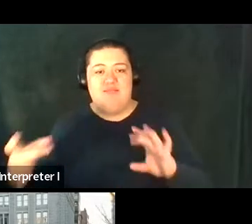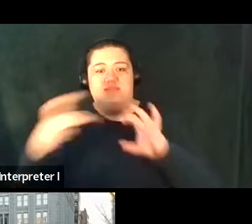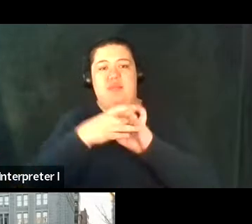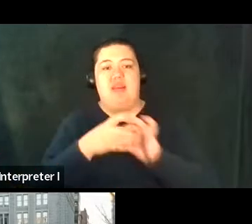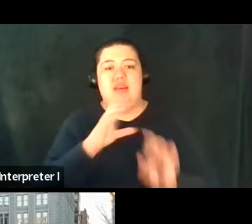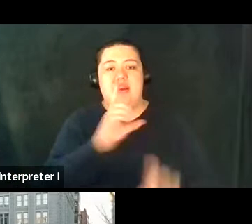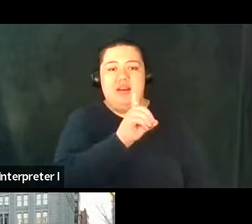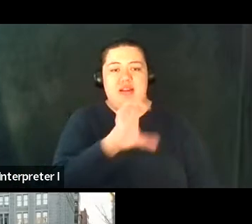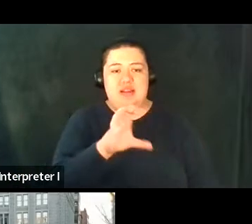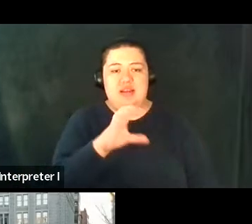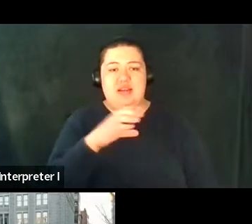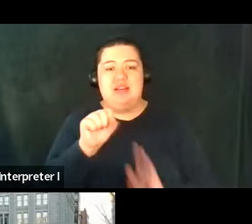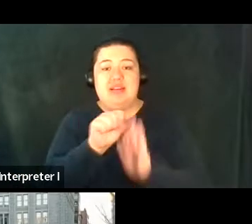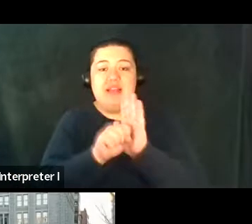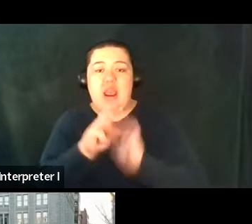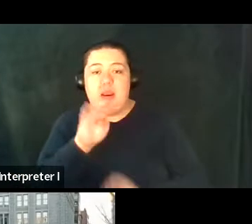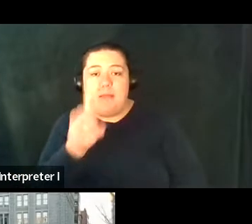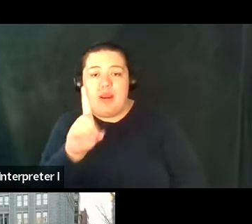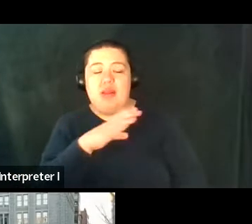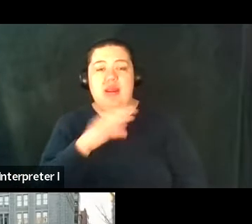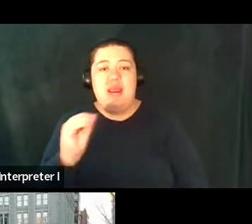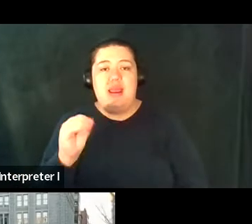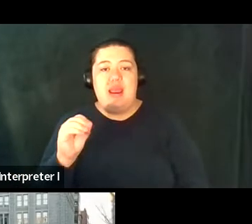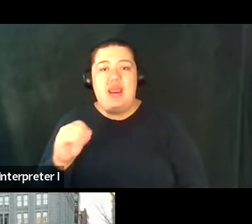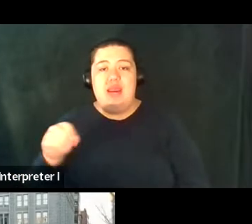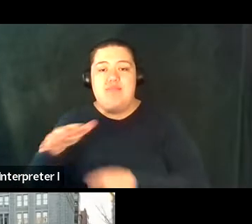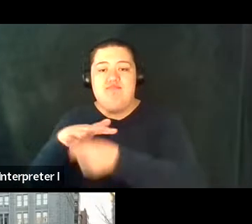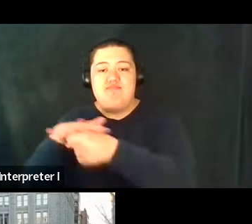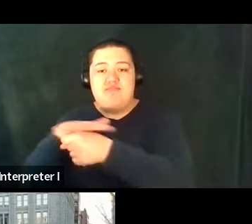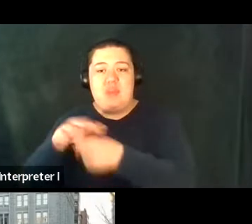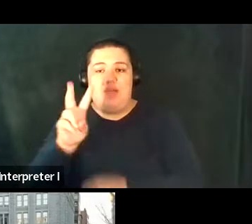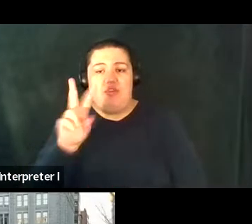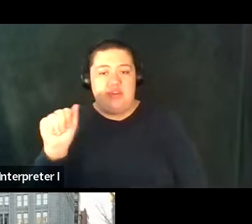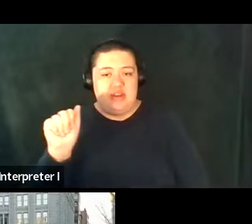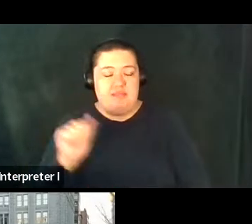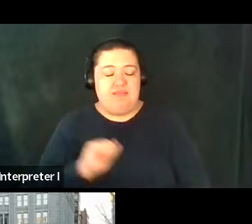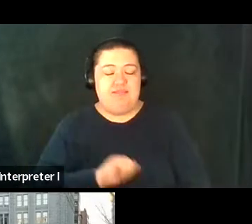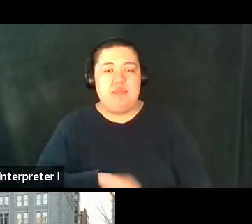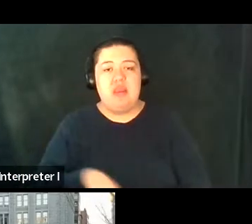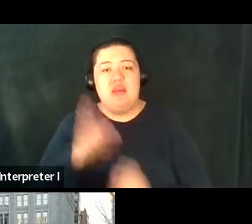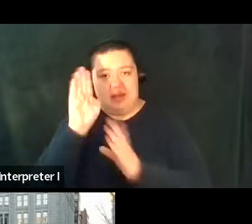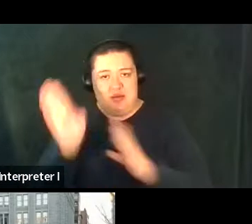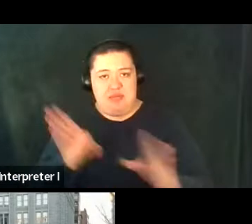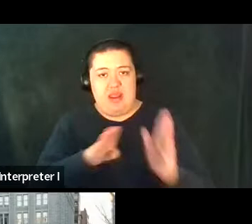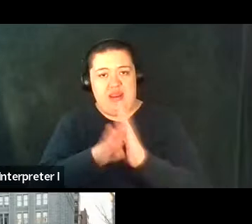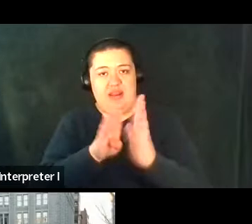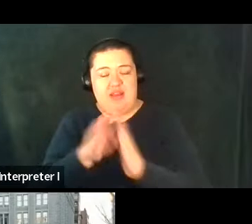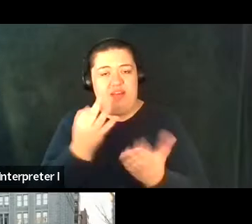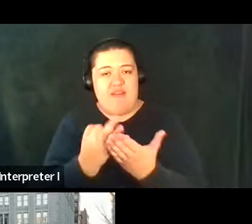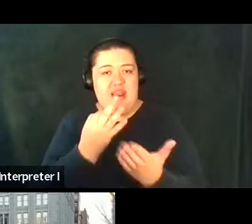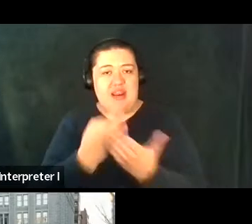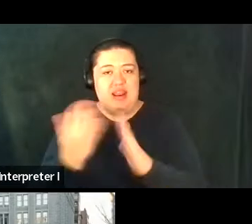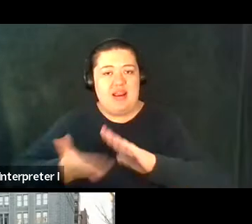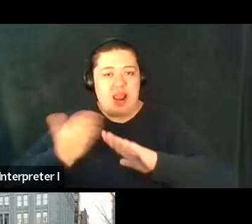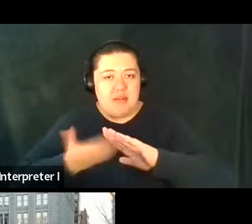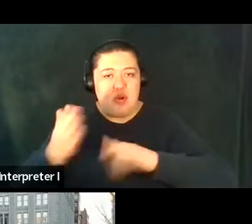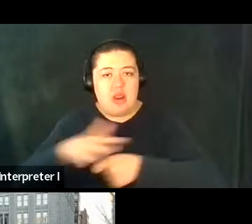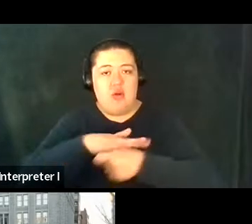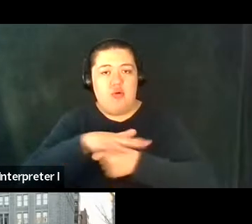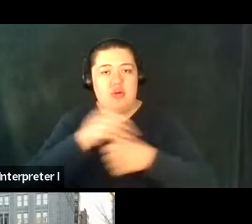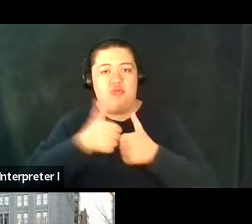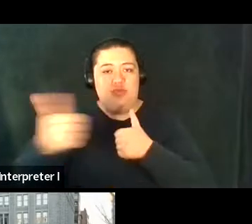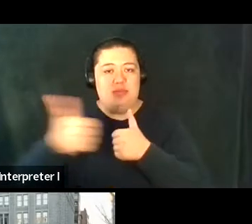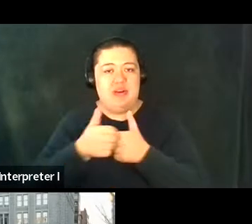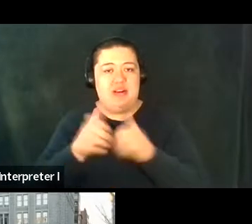Columbia, the state of Maryland, and the Commonwealth of Virginia to plan, develop, finance, and operate a regional transportation system